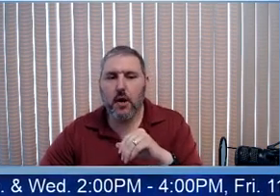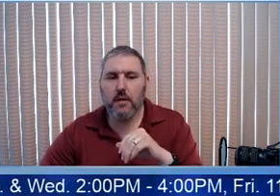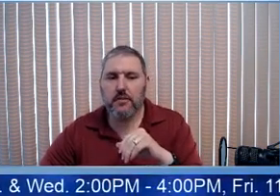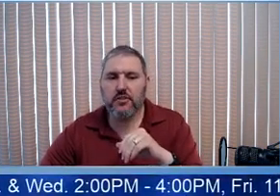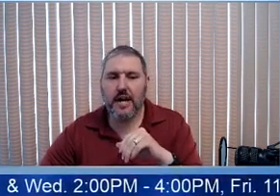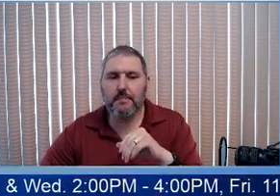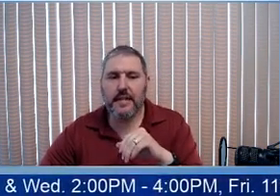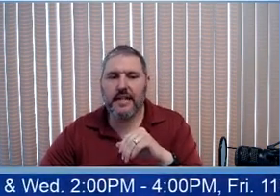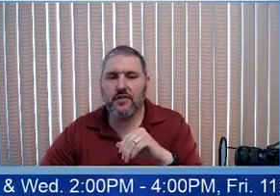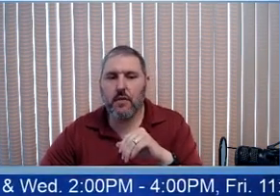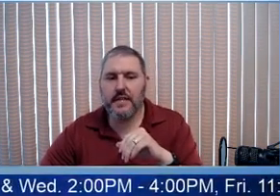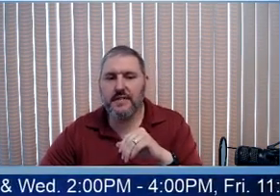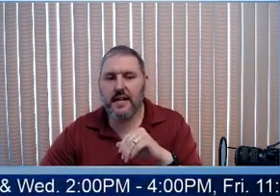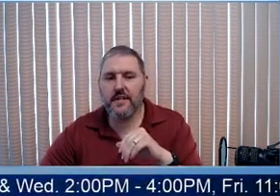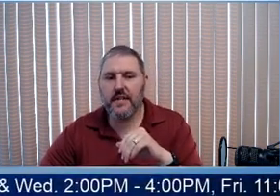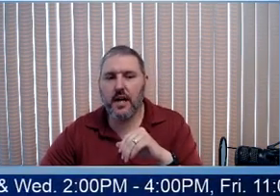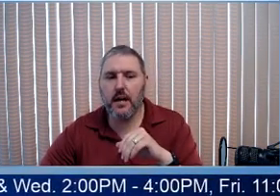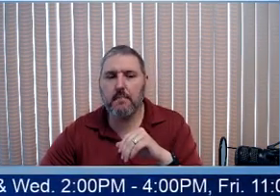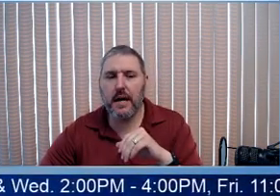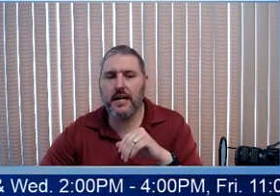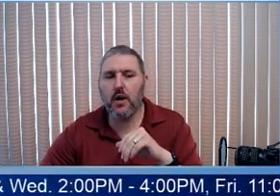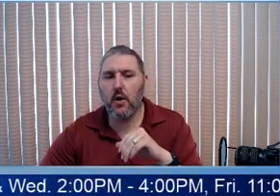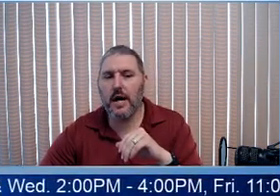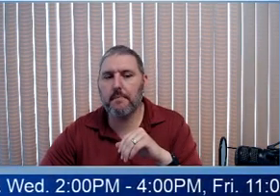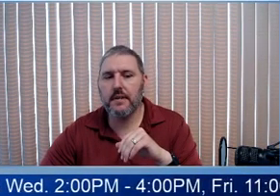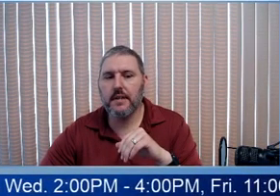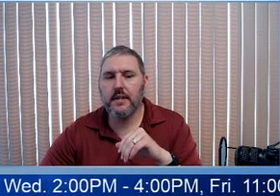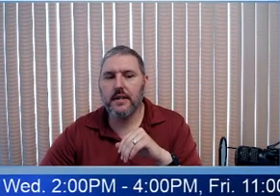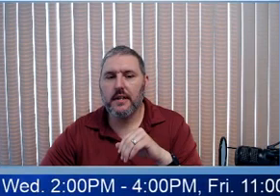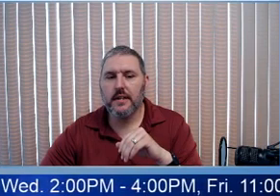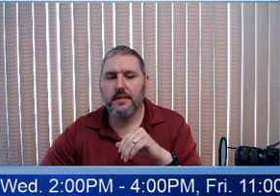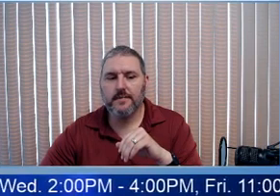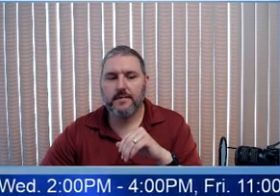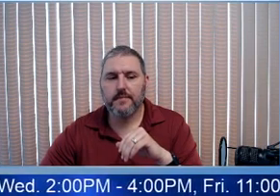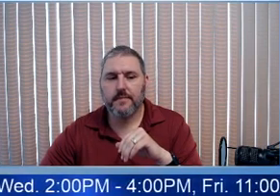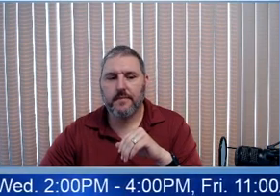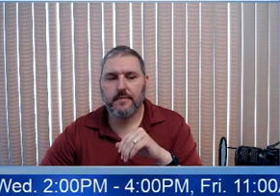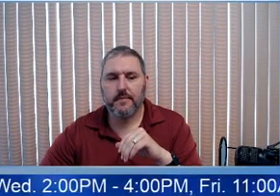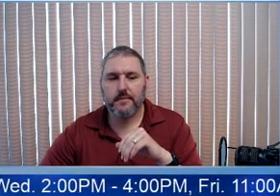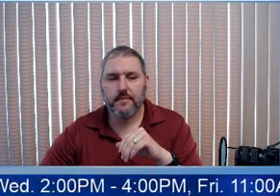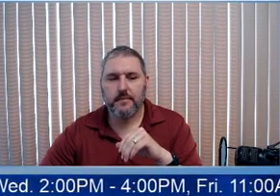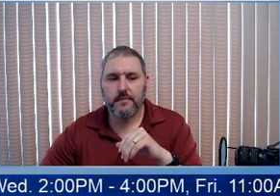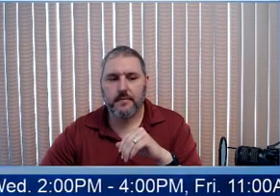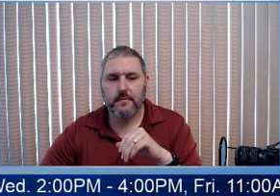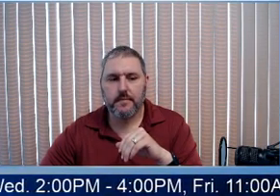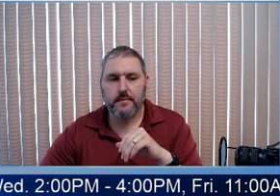LV's Barbershop, Lake and 27th, the Hub Bike Co-op.